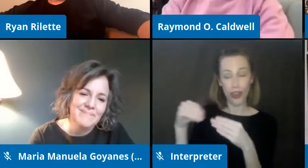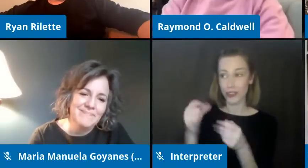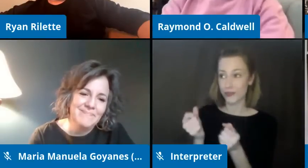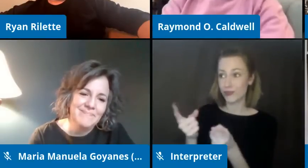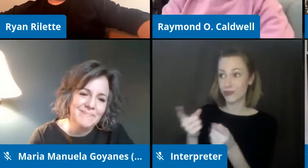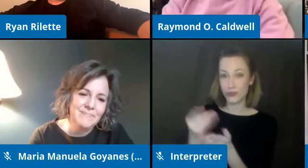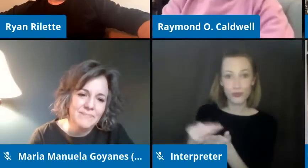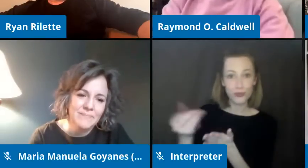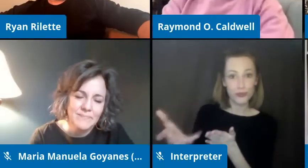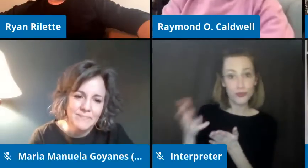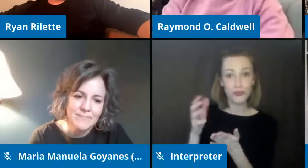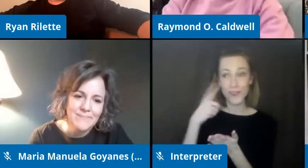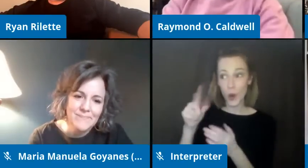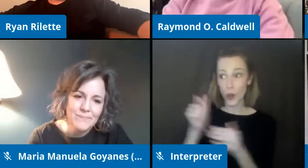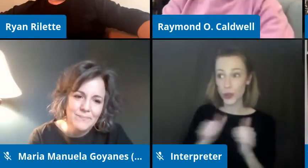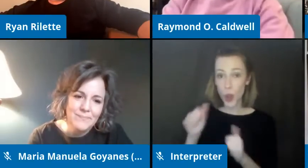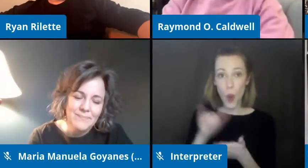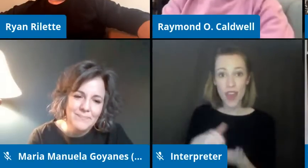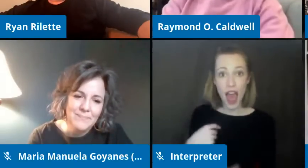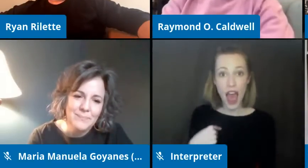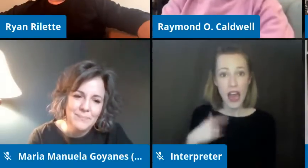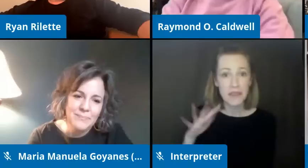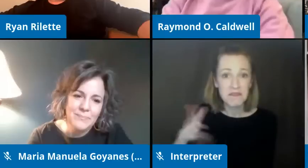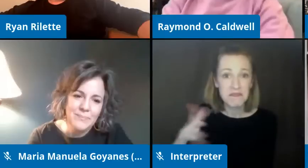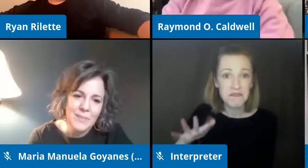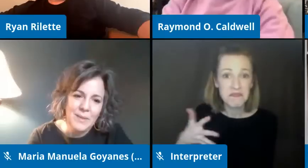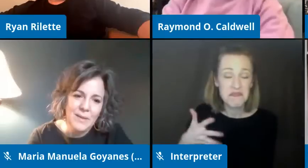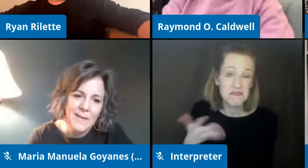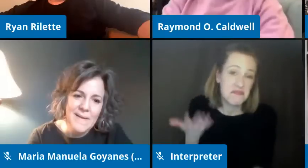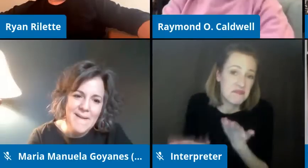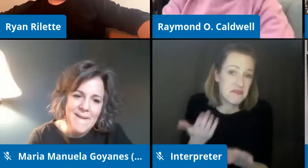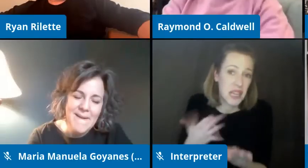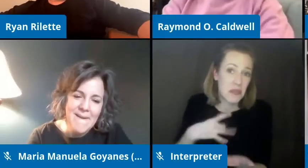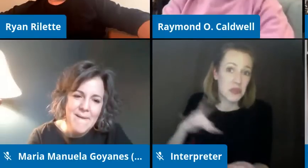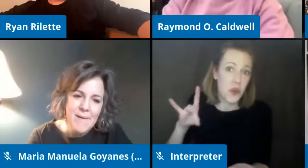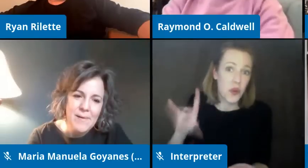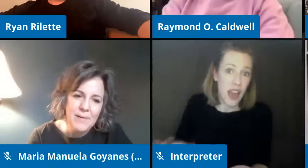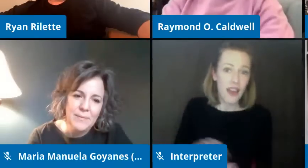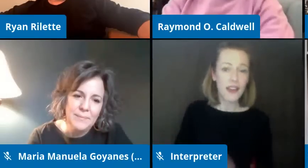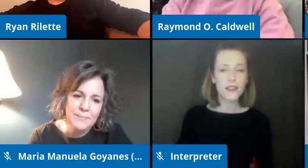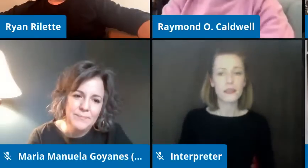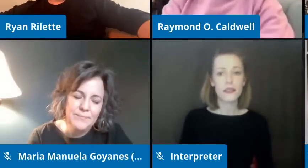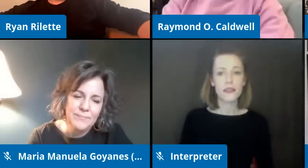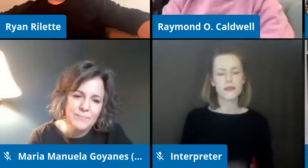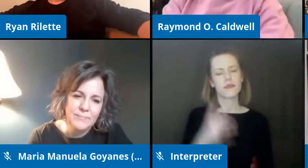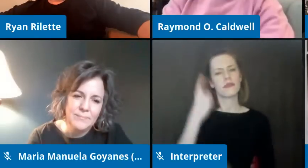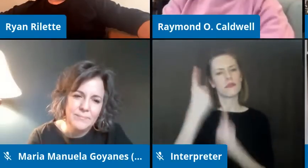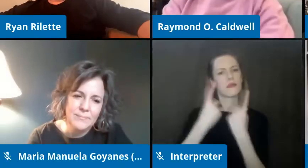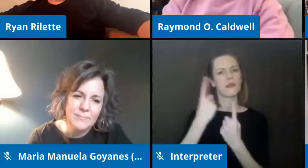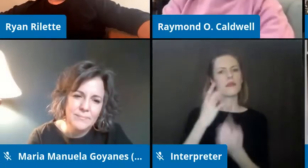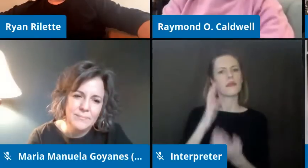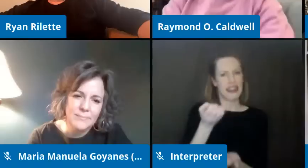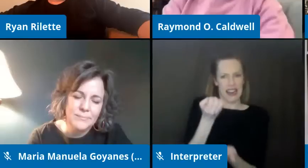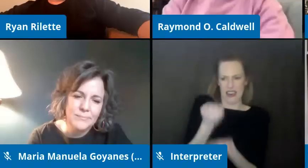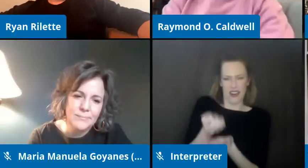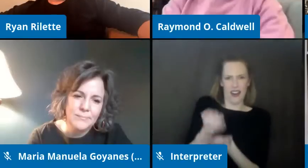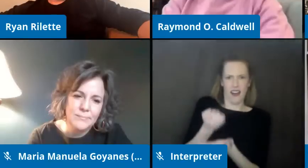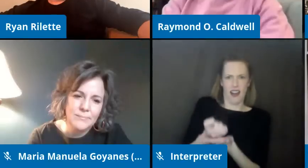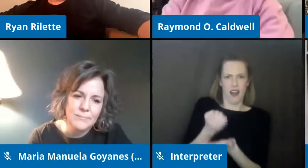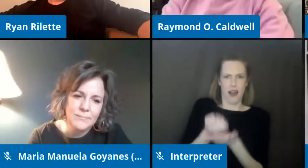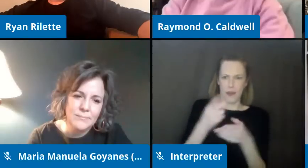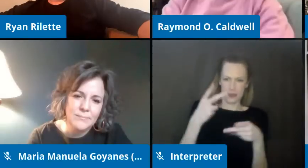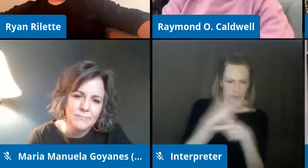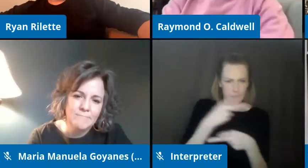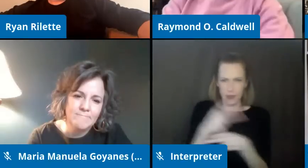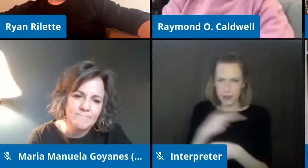What are we thinking? You know, does the whole economic sort of equation of how you think of the value of what